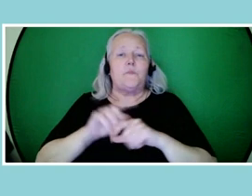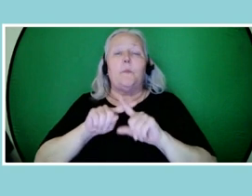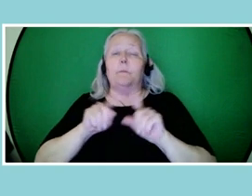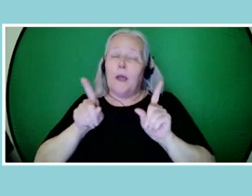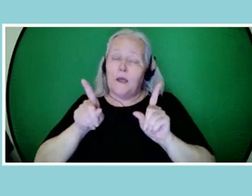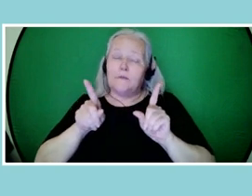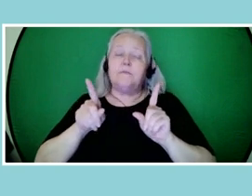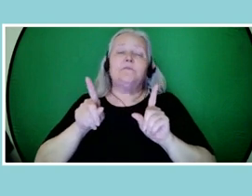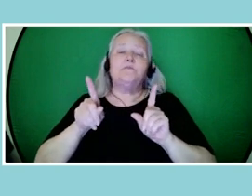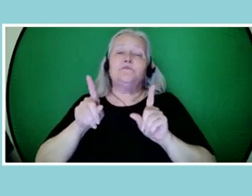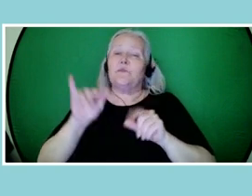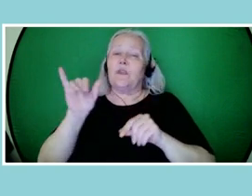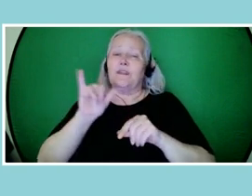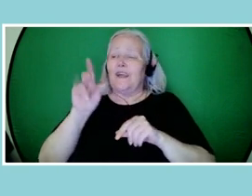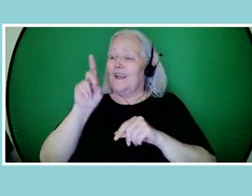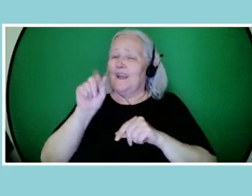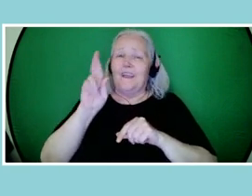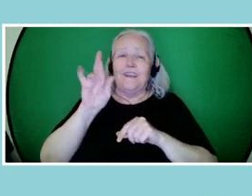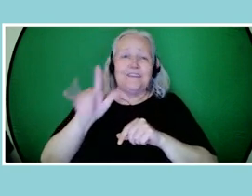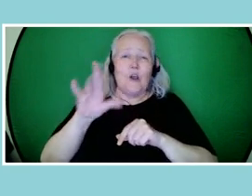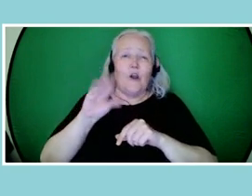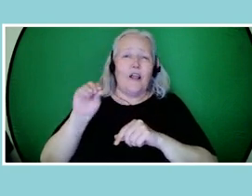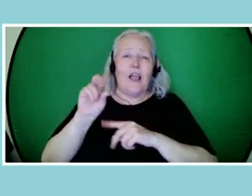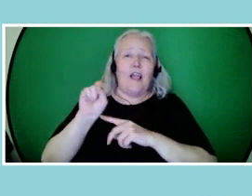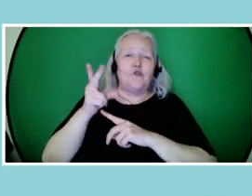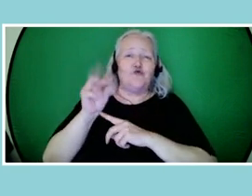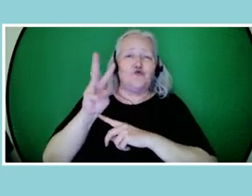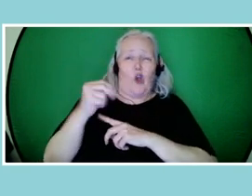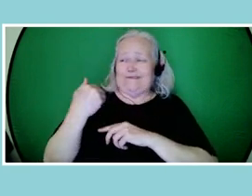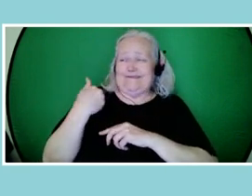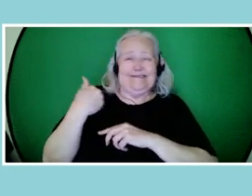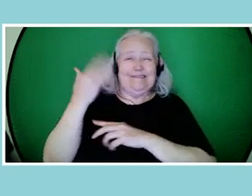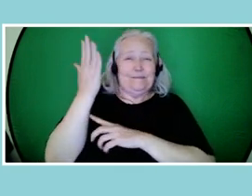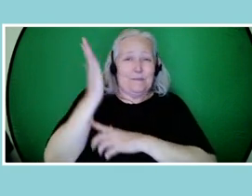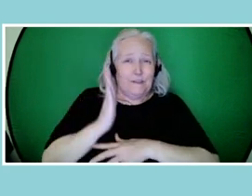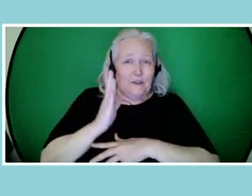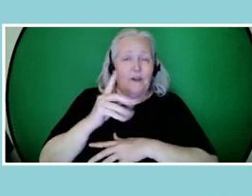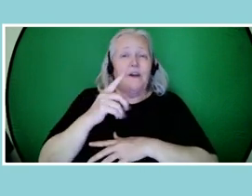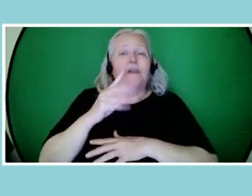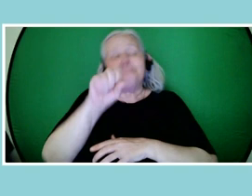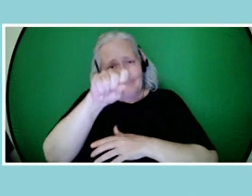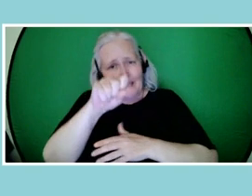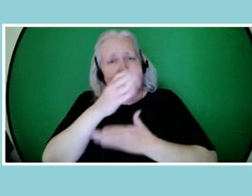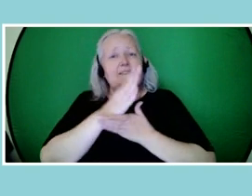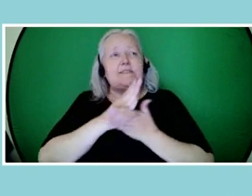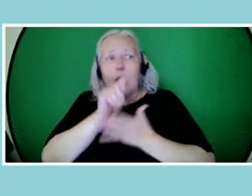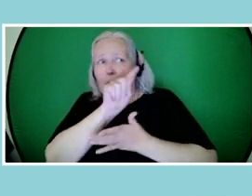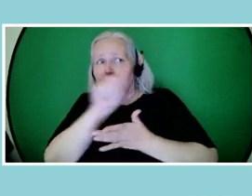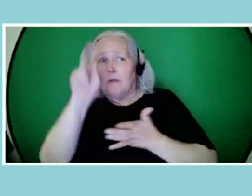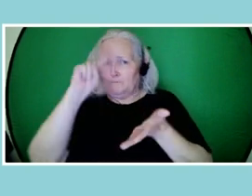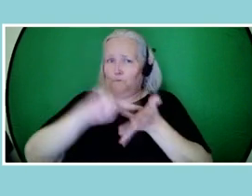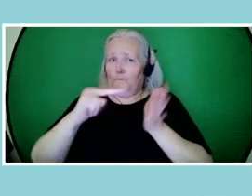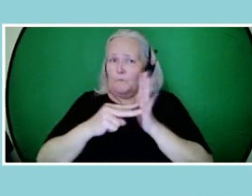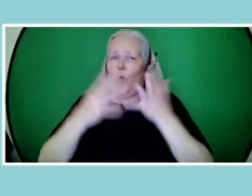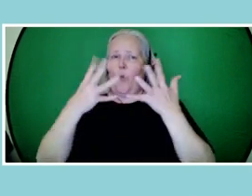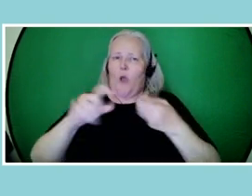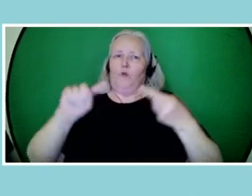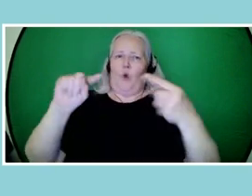as Daryl and Sean were just talking about, there are some people that want to do harm. So it's important that we